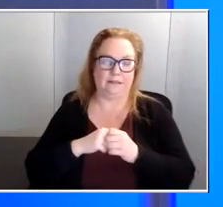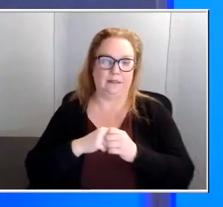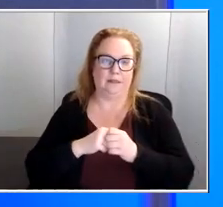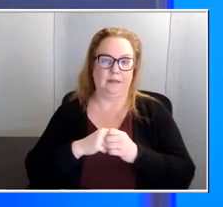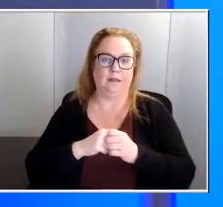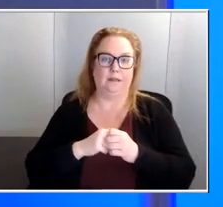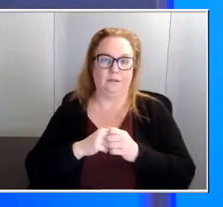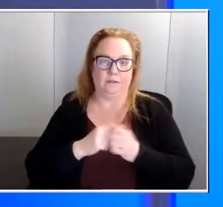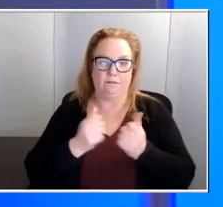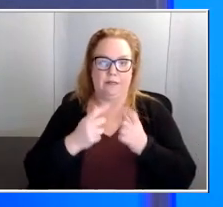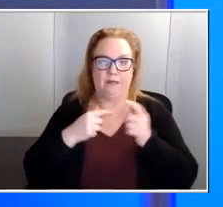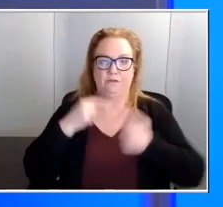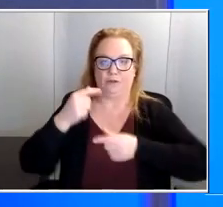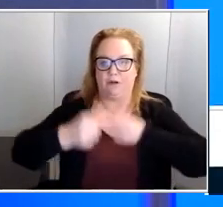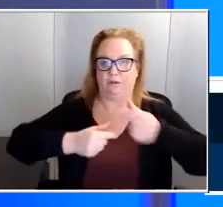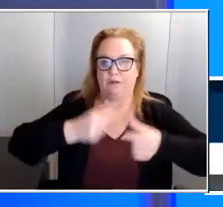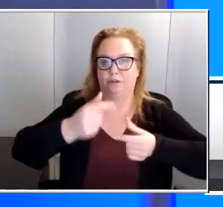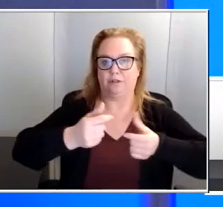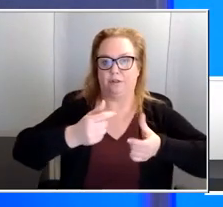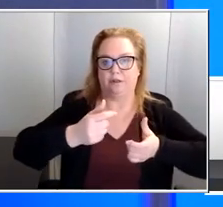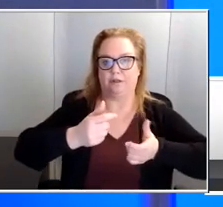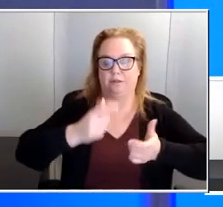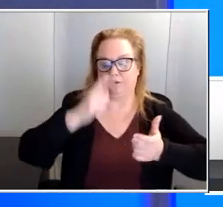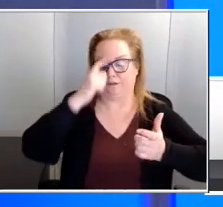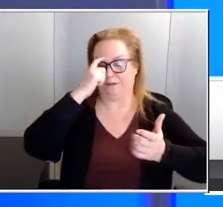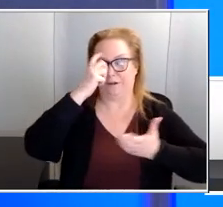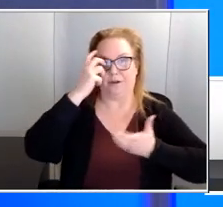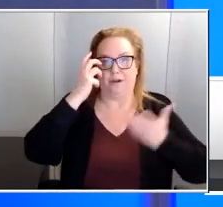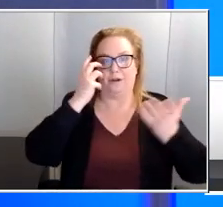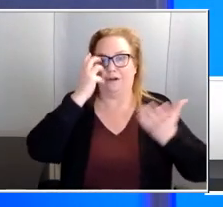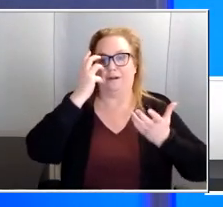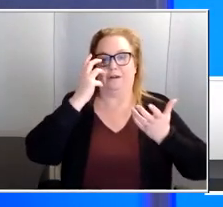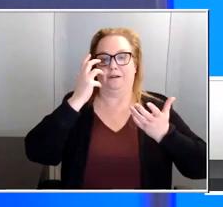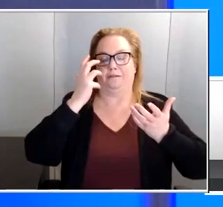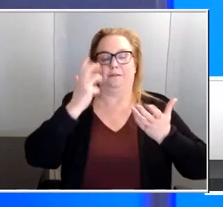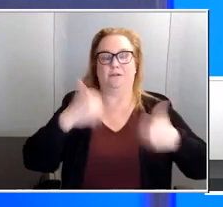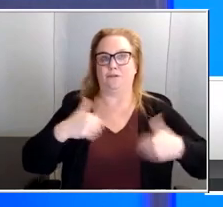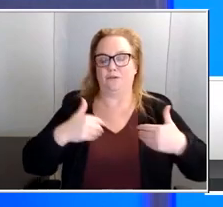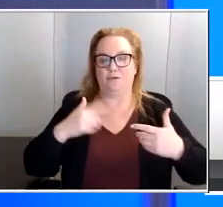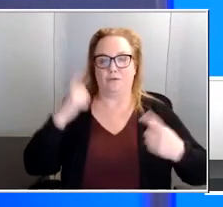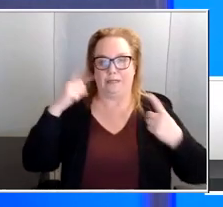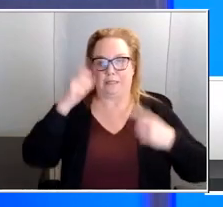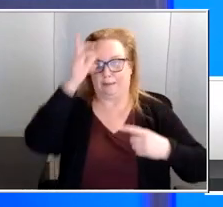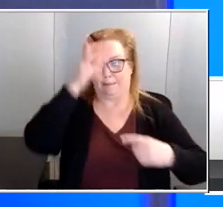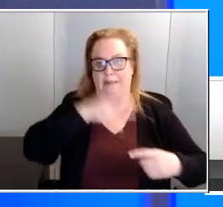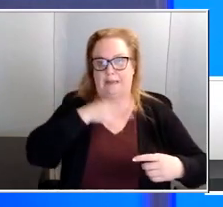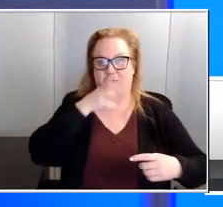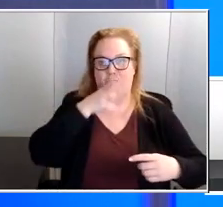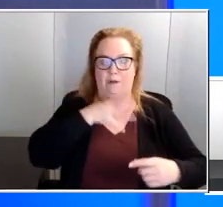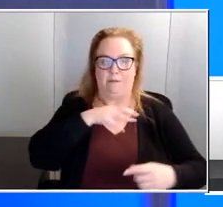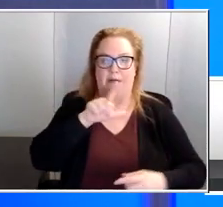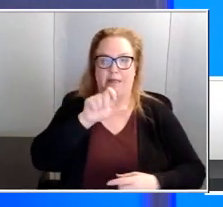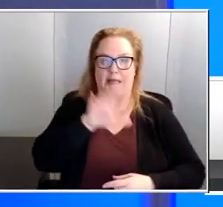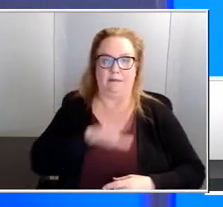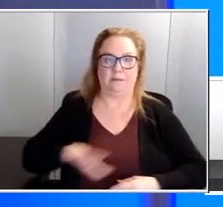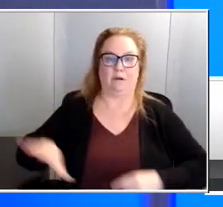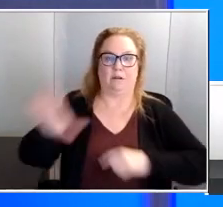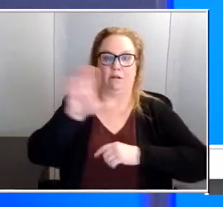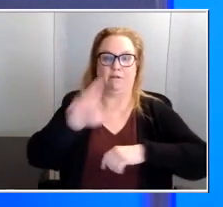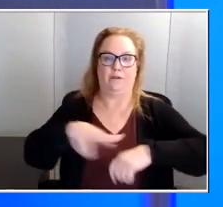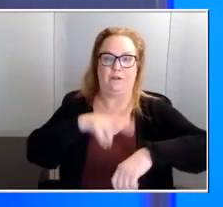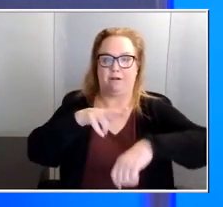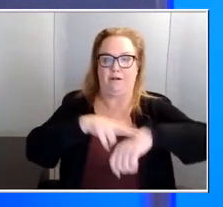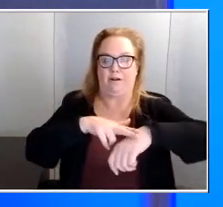iterations, somewhat mind-boggling number of iterations that men and women in laboratories across our nation are working